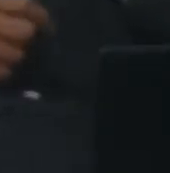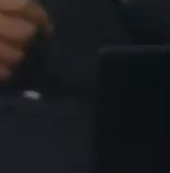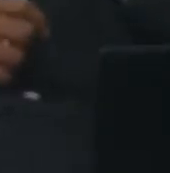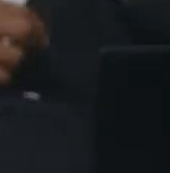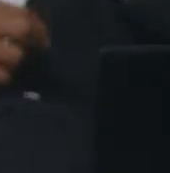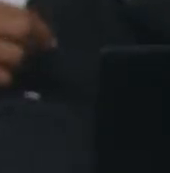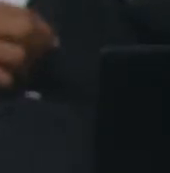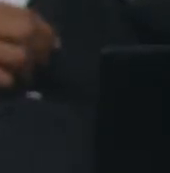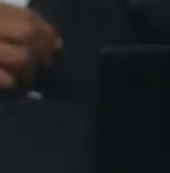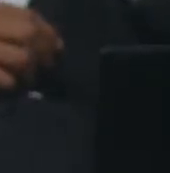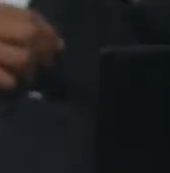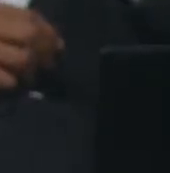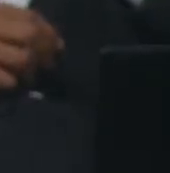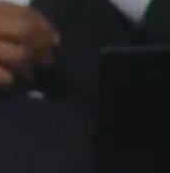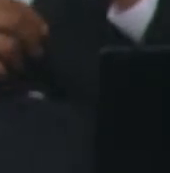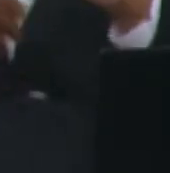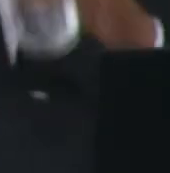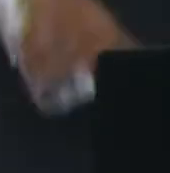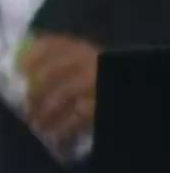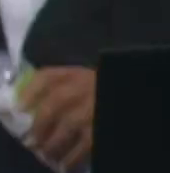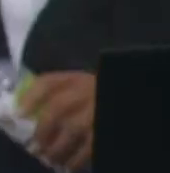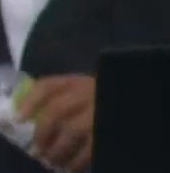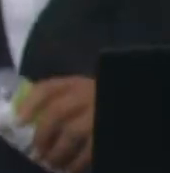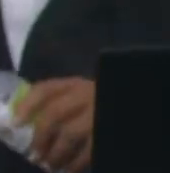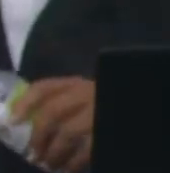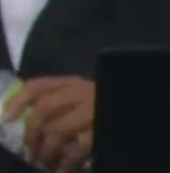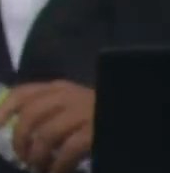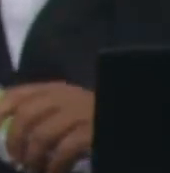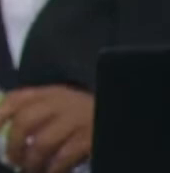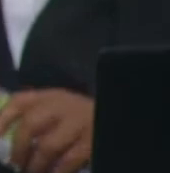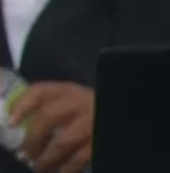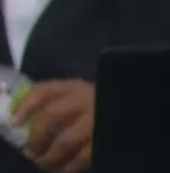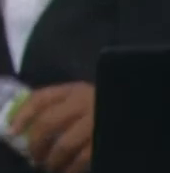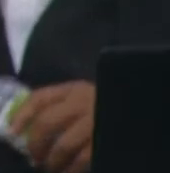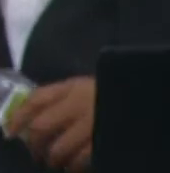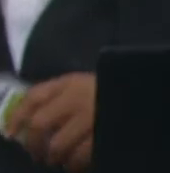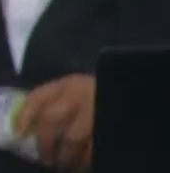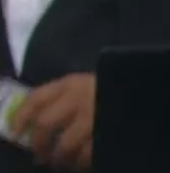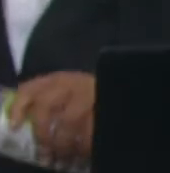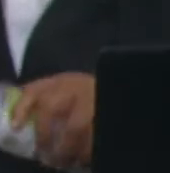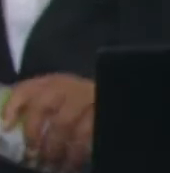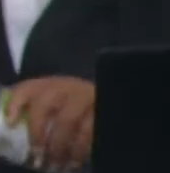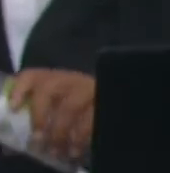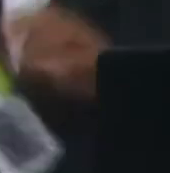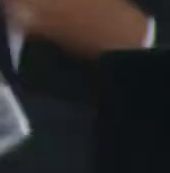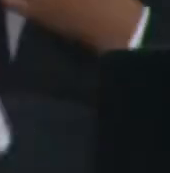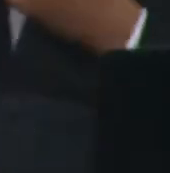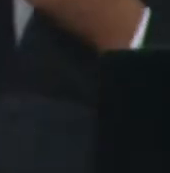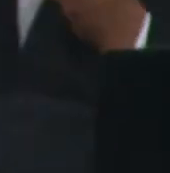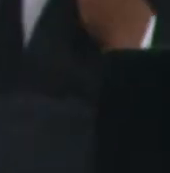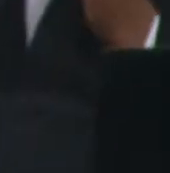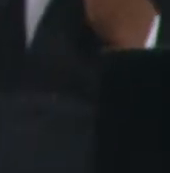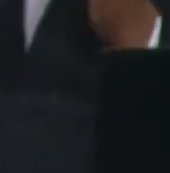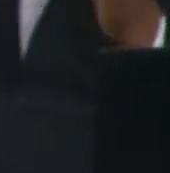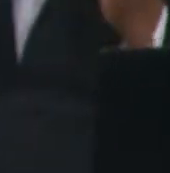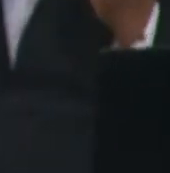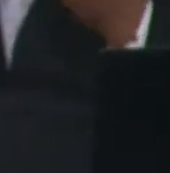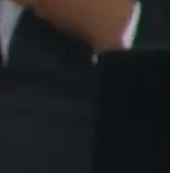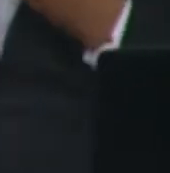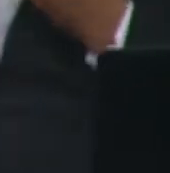about those people who get infected, who get hospitalized, and who die.